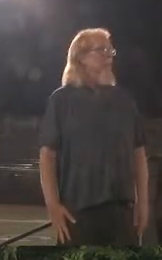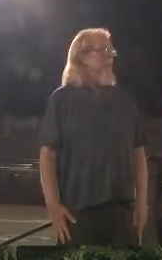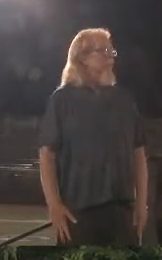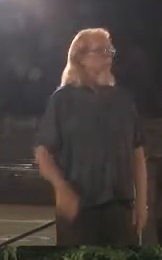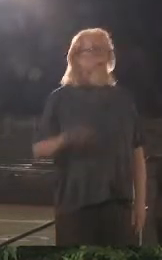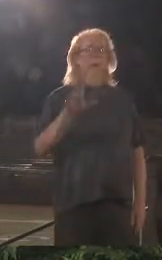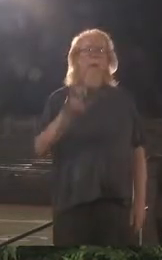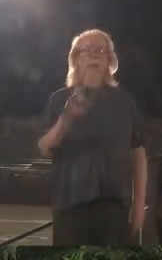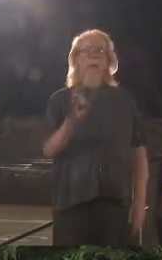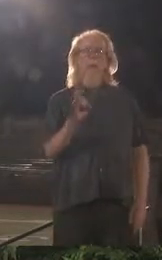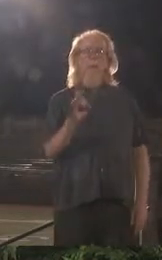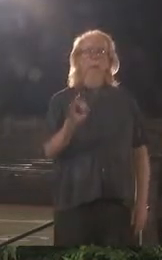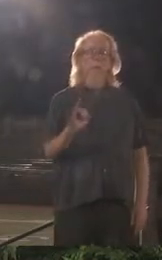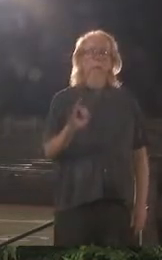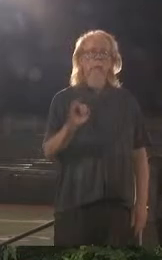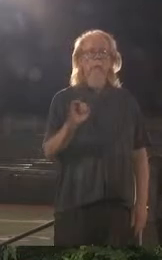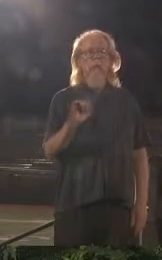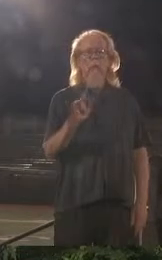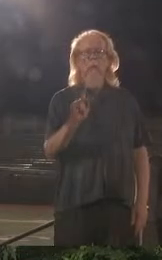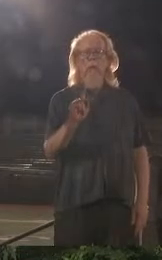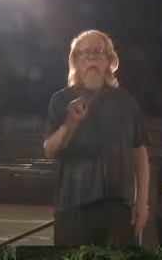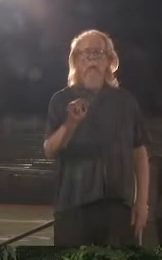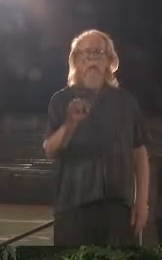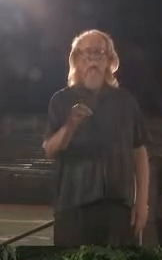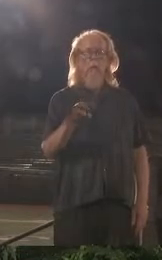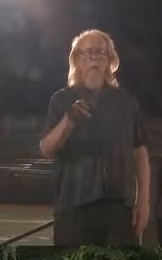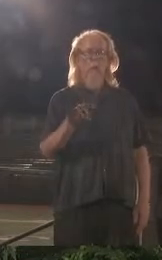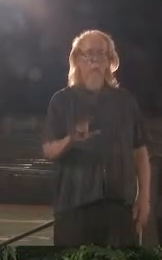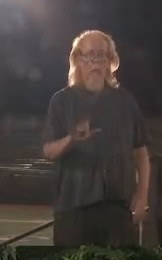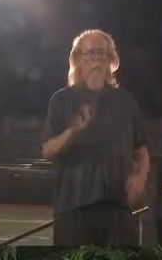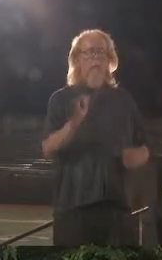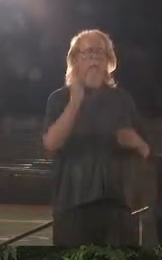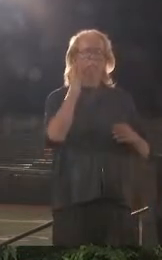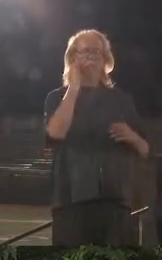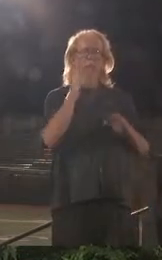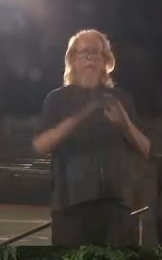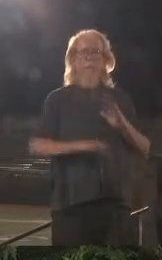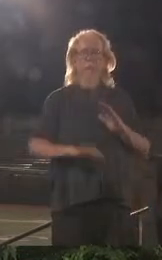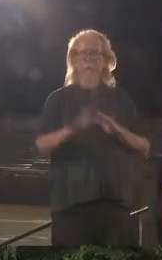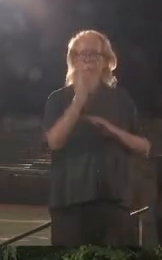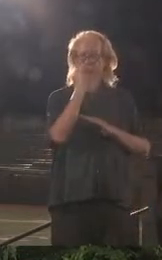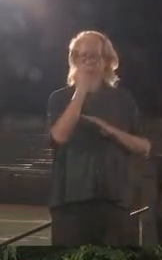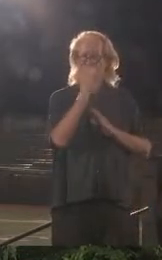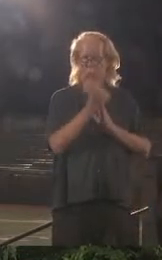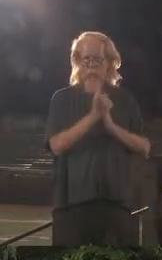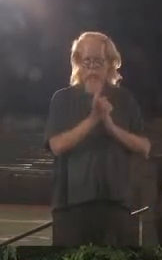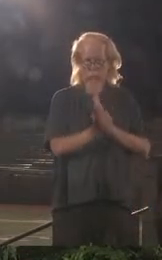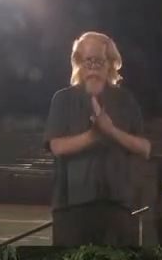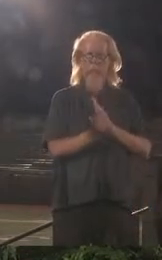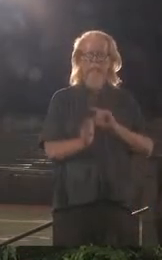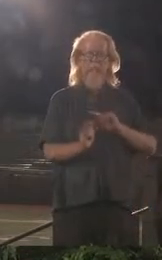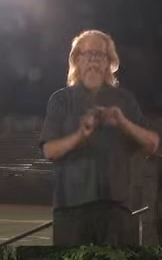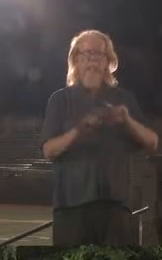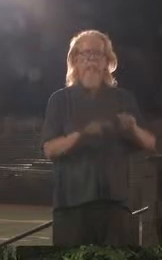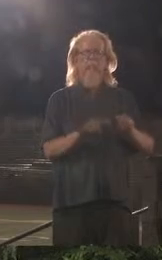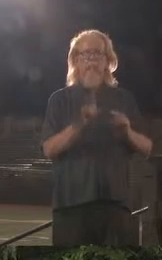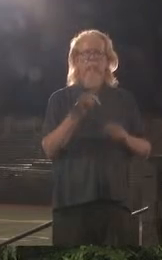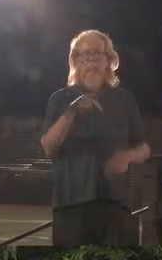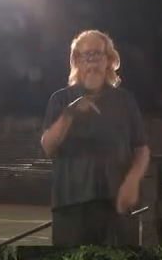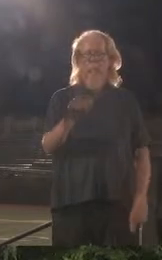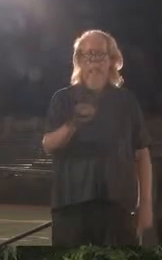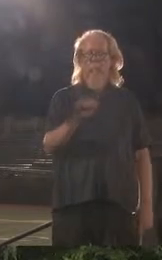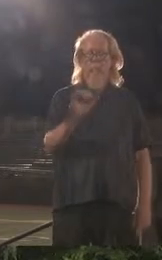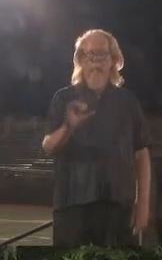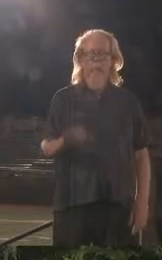Lexi Ann Mello earned a certification in knowledge-based floral skills and will be attending Palo Alto College.